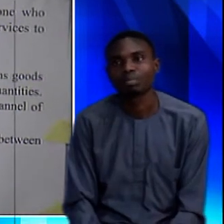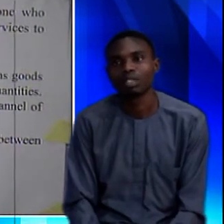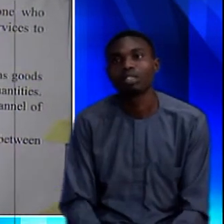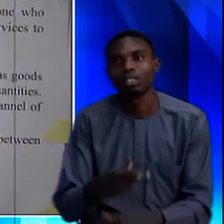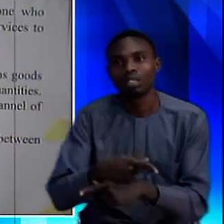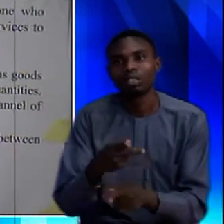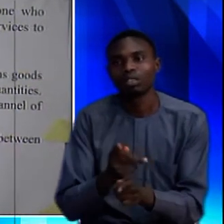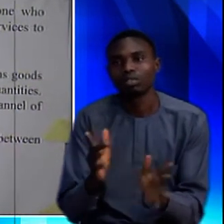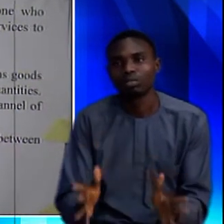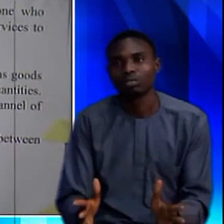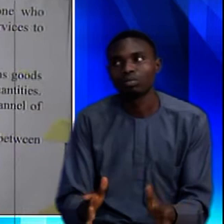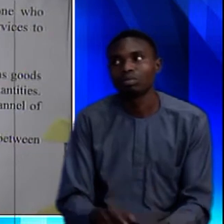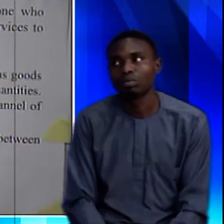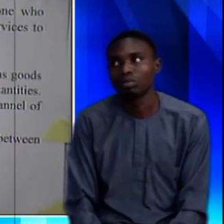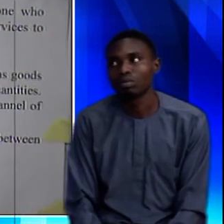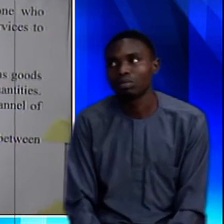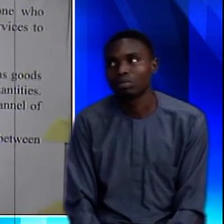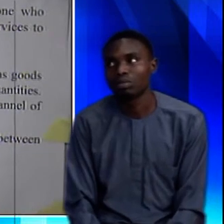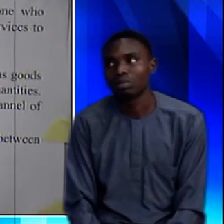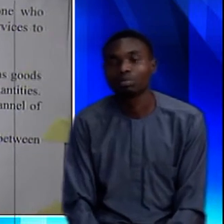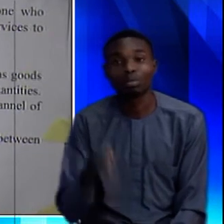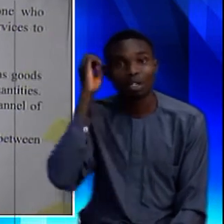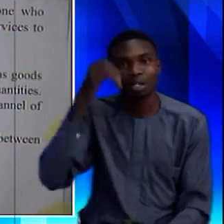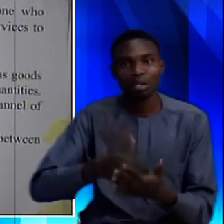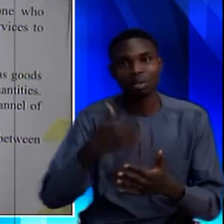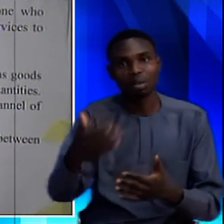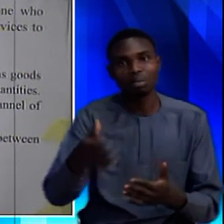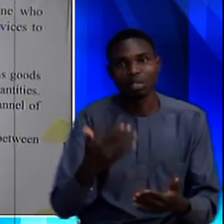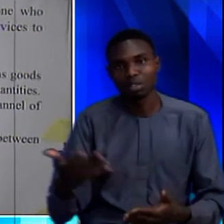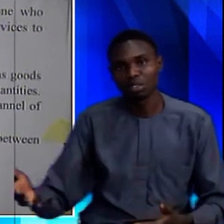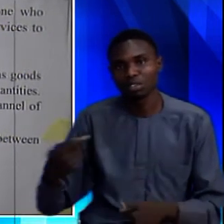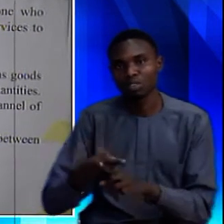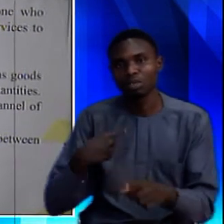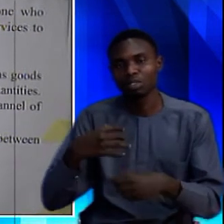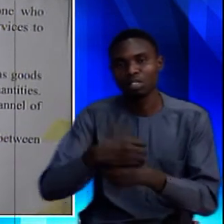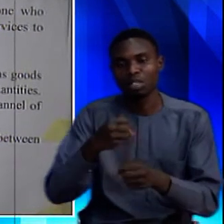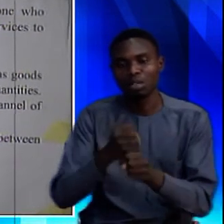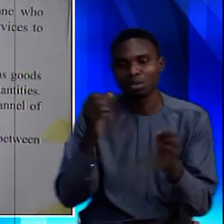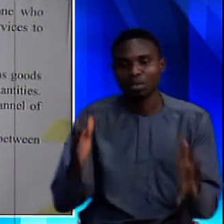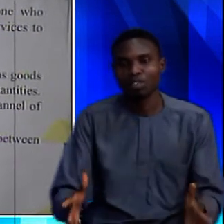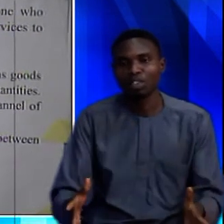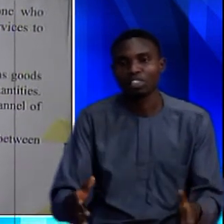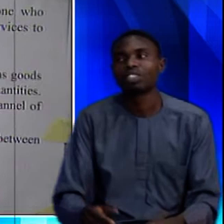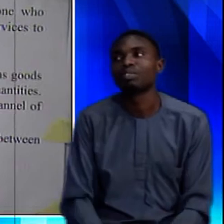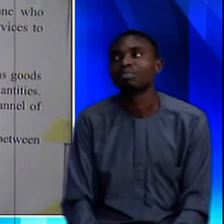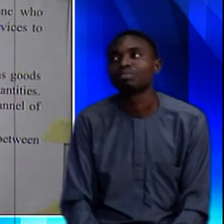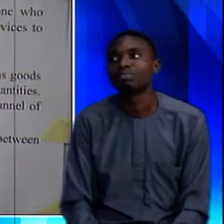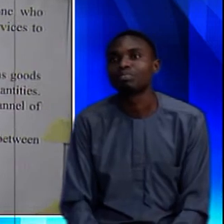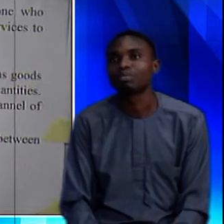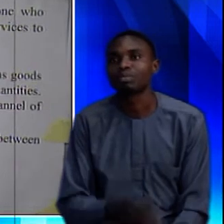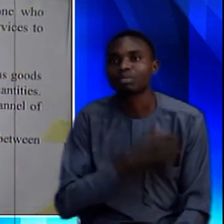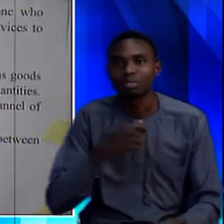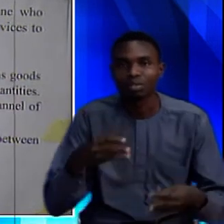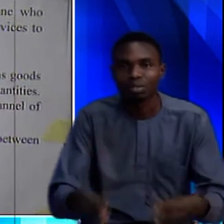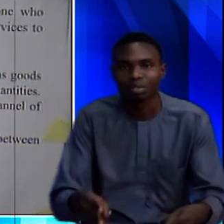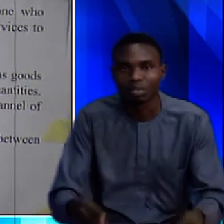final consumer. He buys goods from the manufacturer, that is the producer, and now sell it